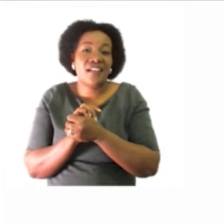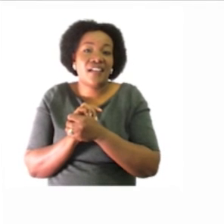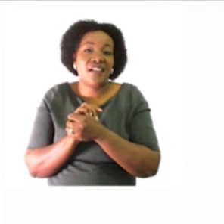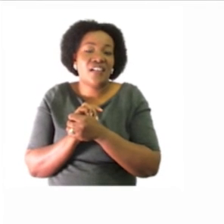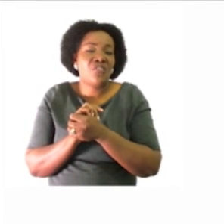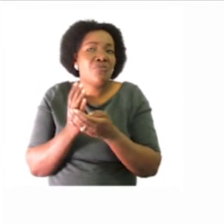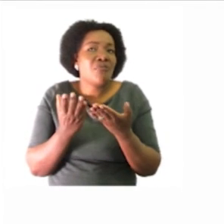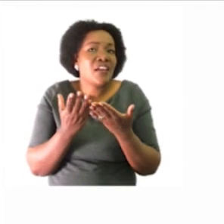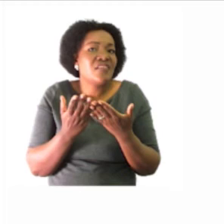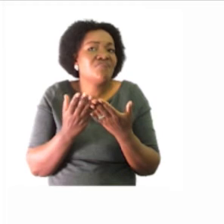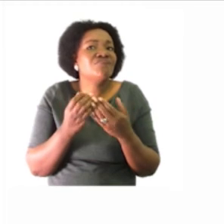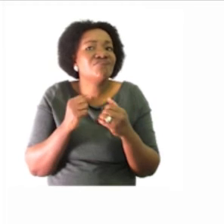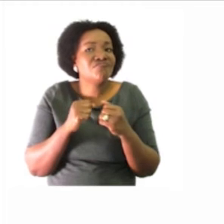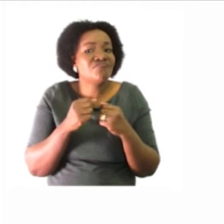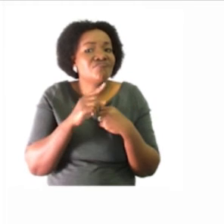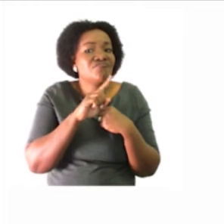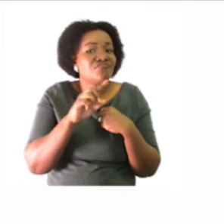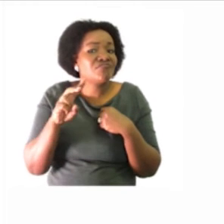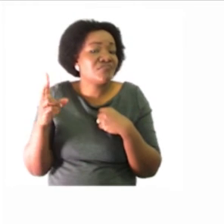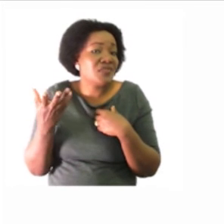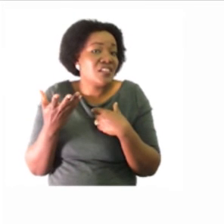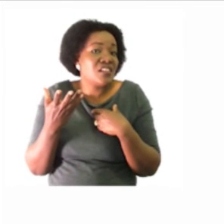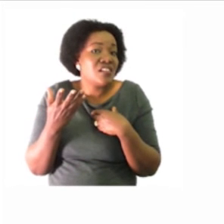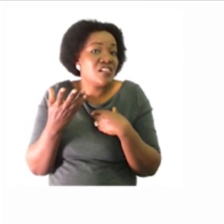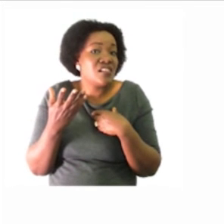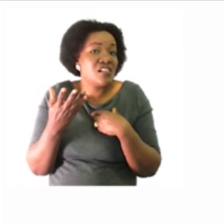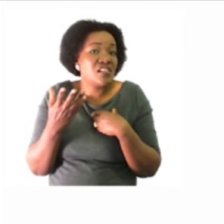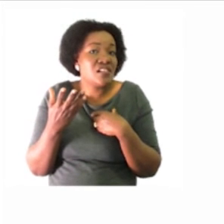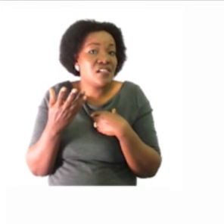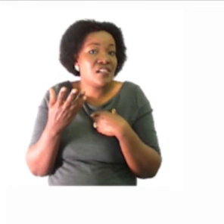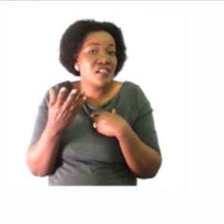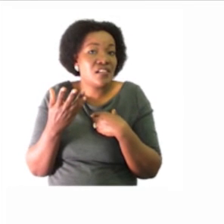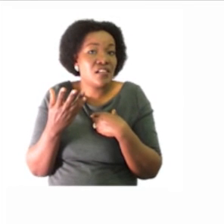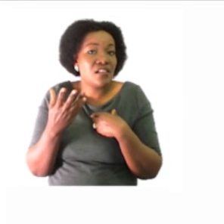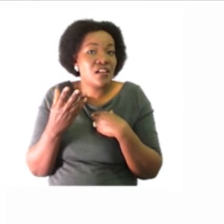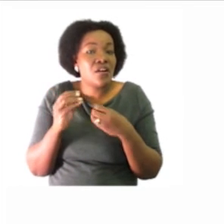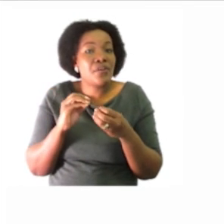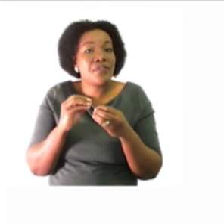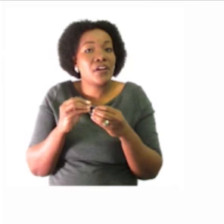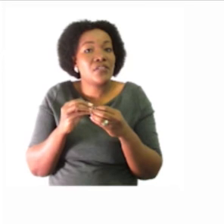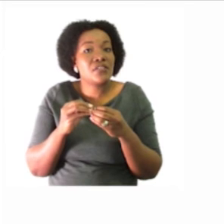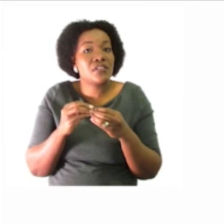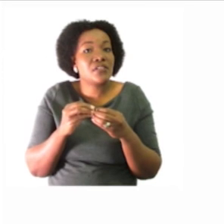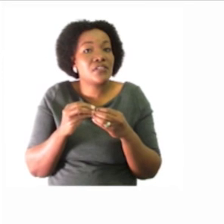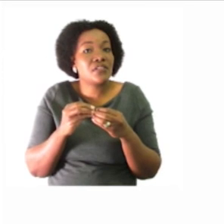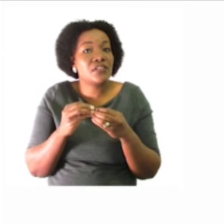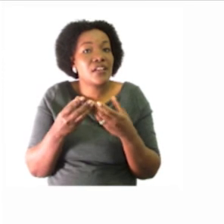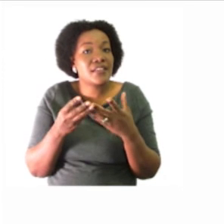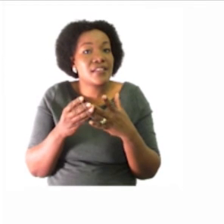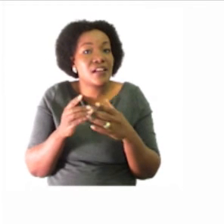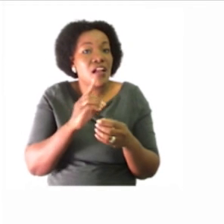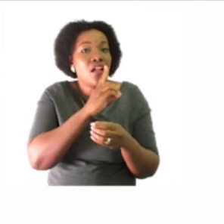to count in tens until we get to 90 and check how many times we have counted. Let us count